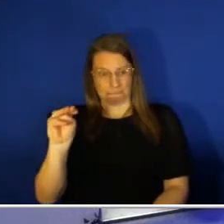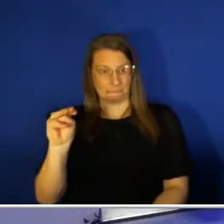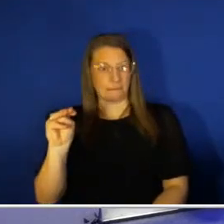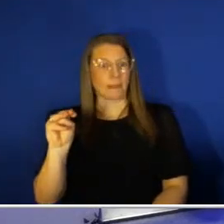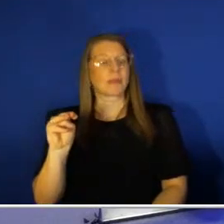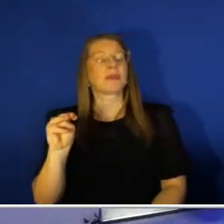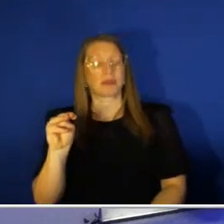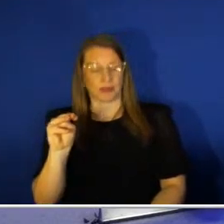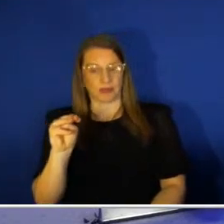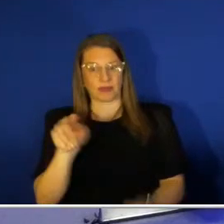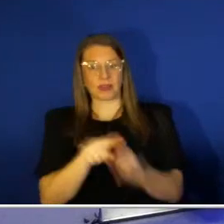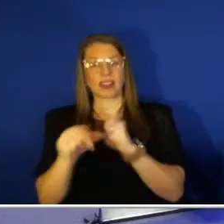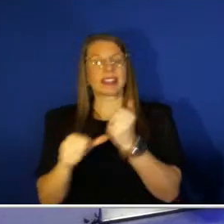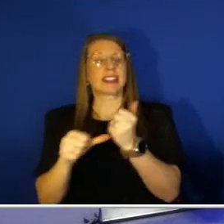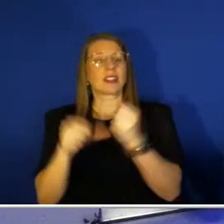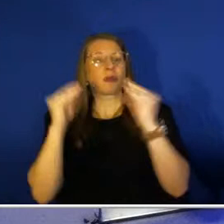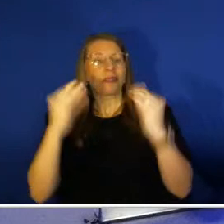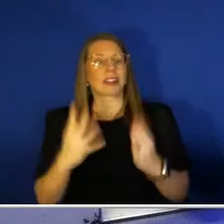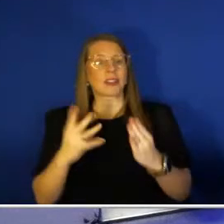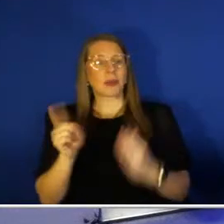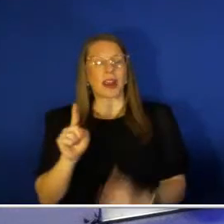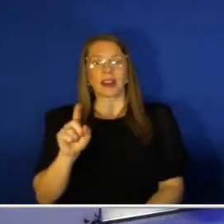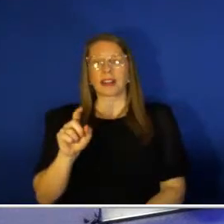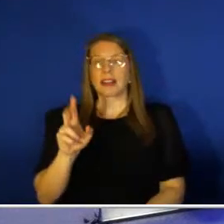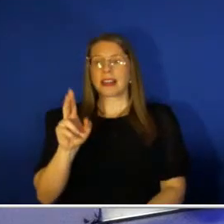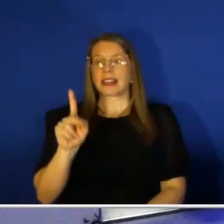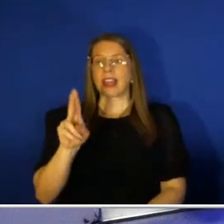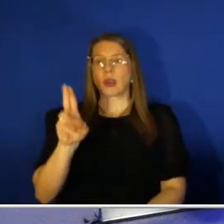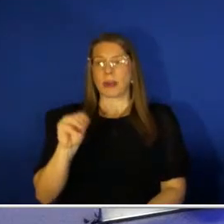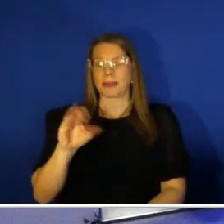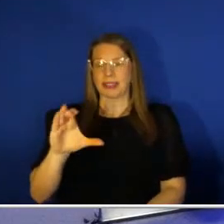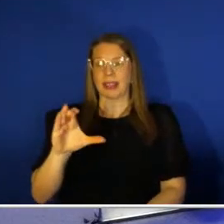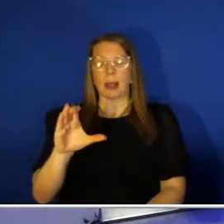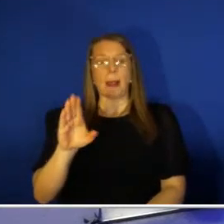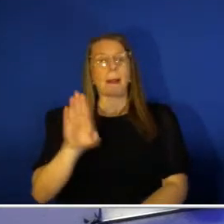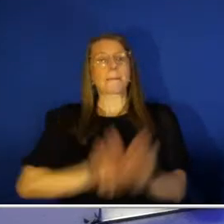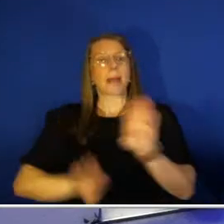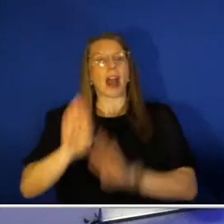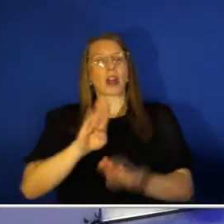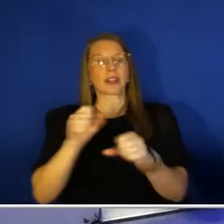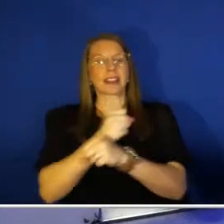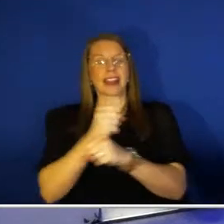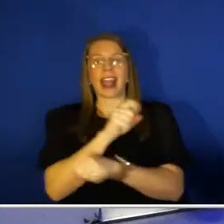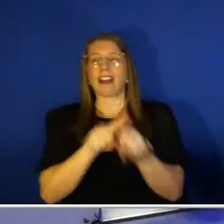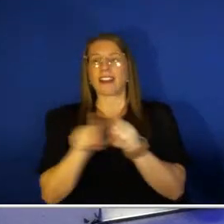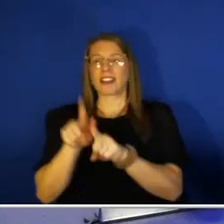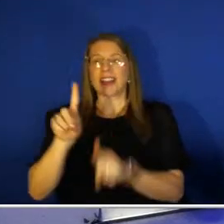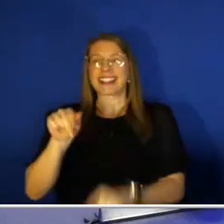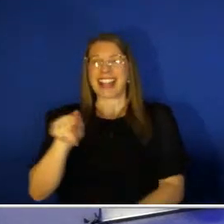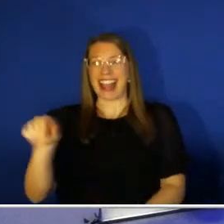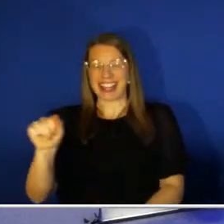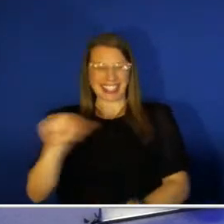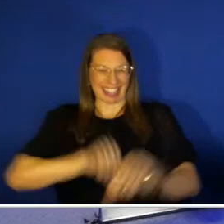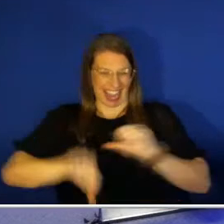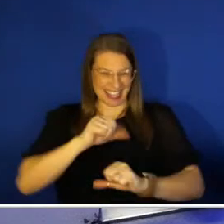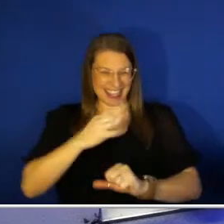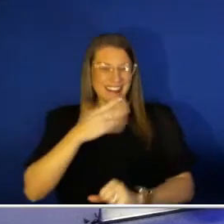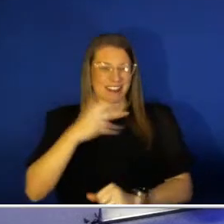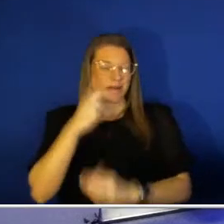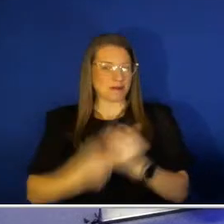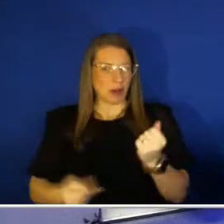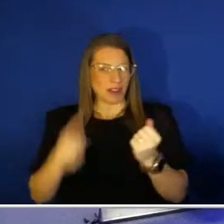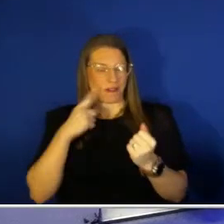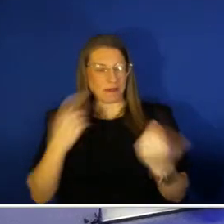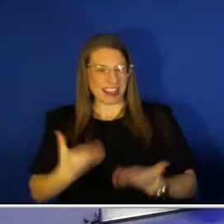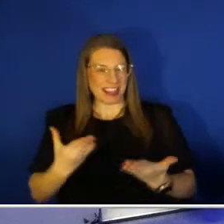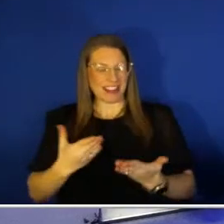an Assistant Professor at KUMC's Department of Biostatistics and Data Science. So thank you both for being here with us this morning. Happy